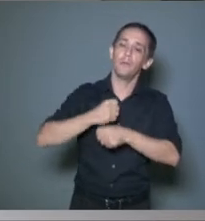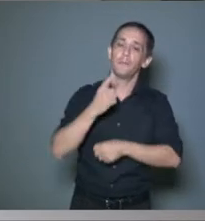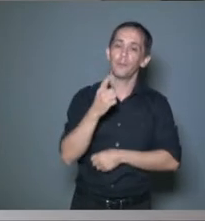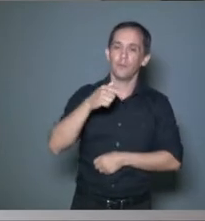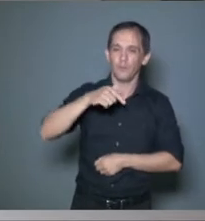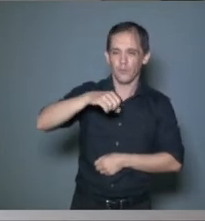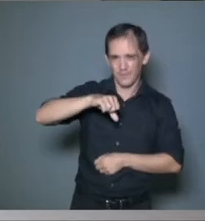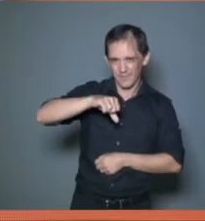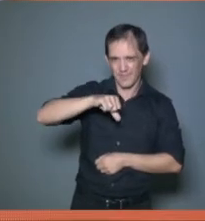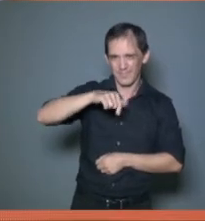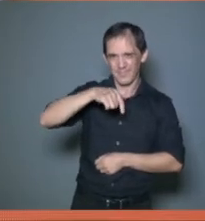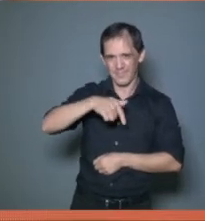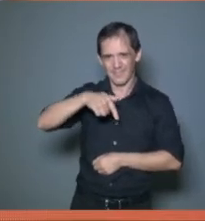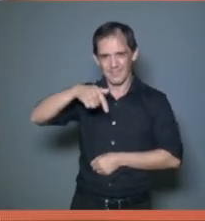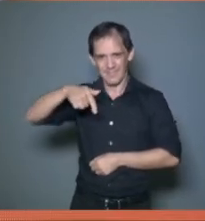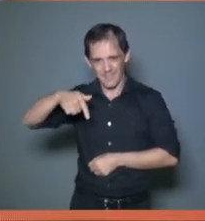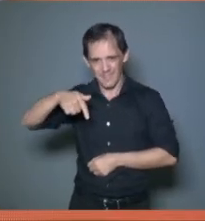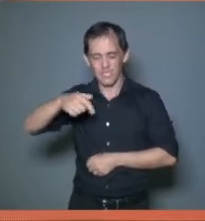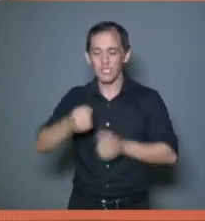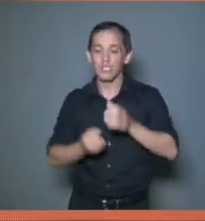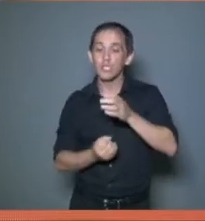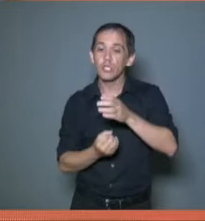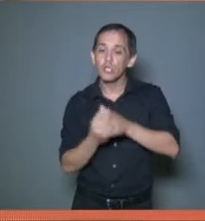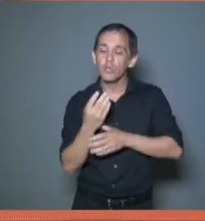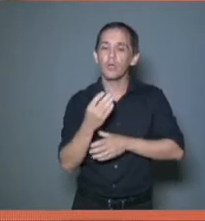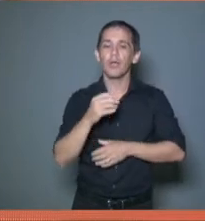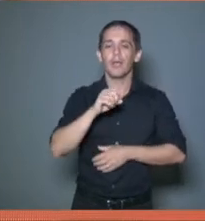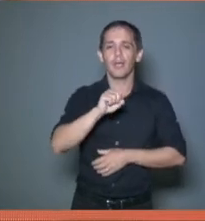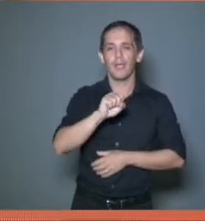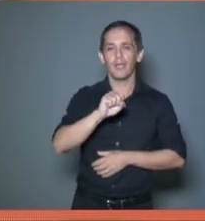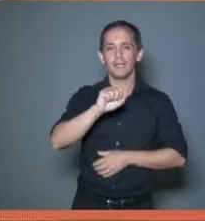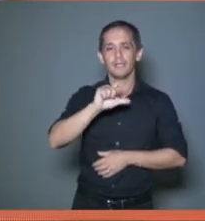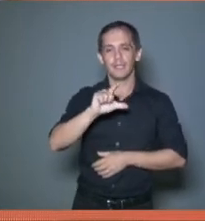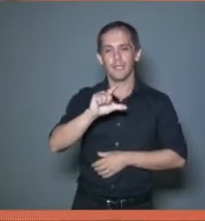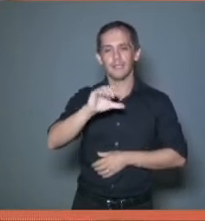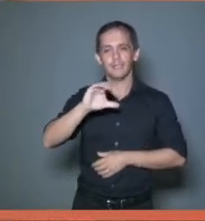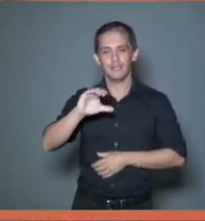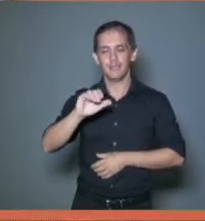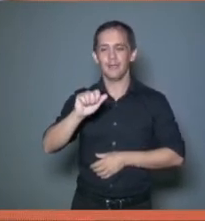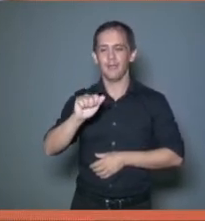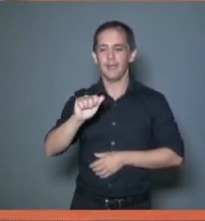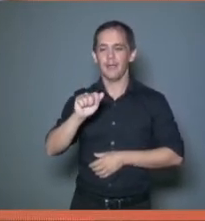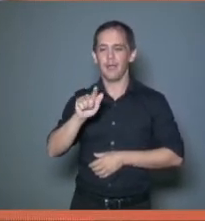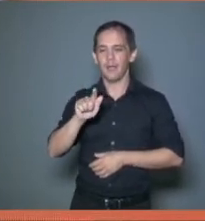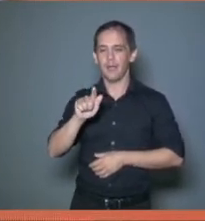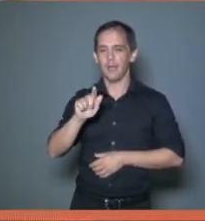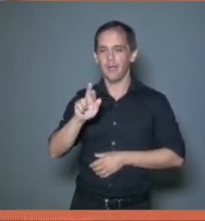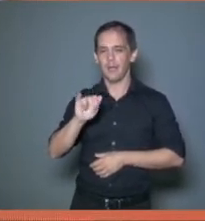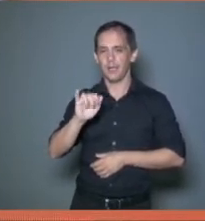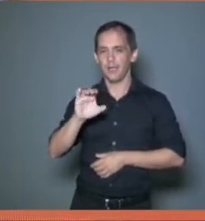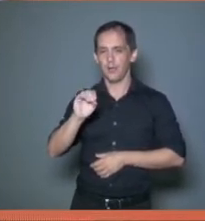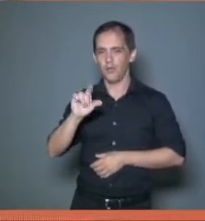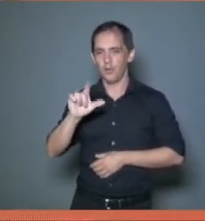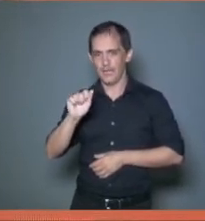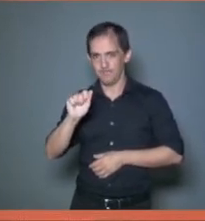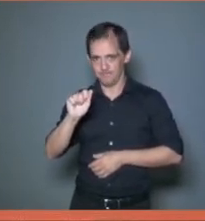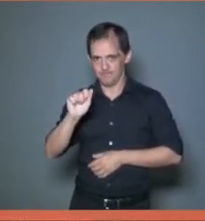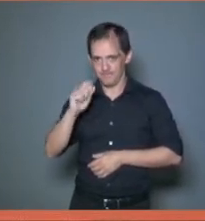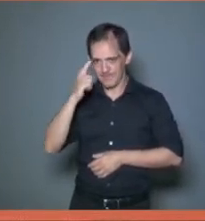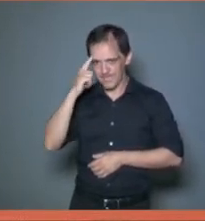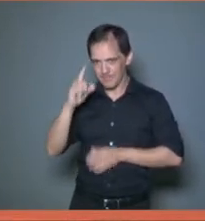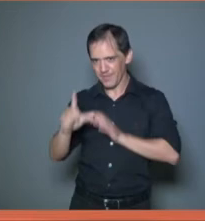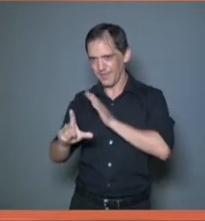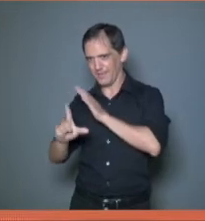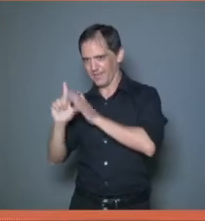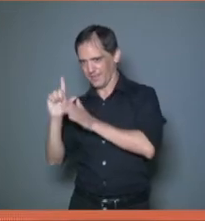in 1977 with the establishment of SLC Agricola, a company from